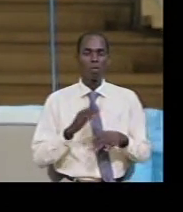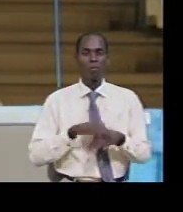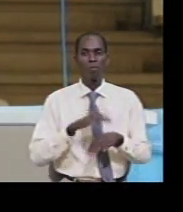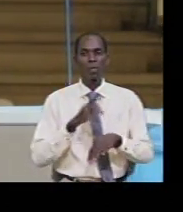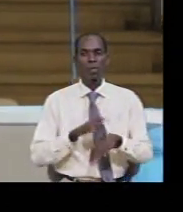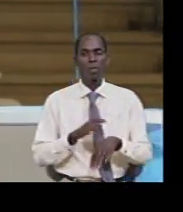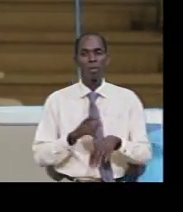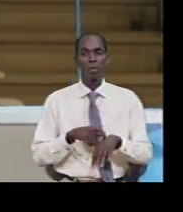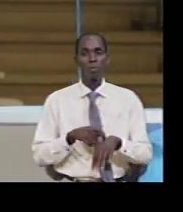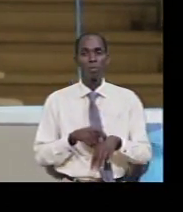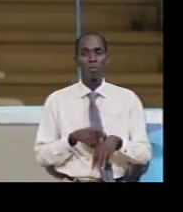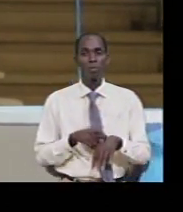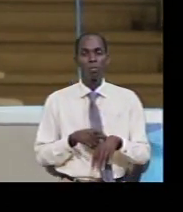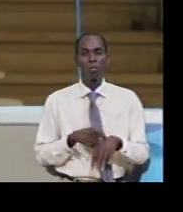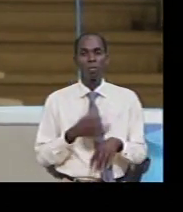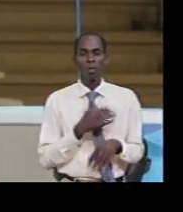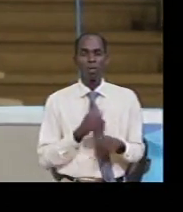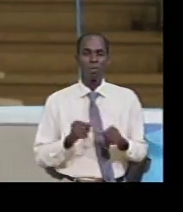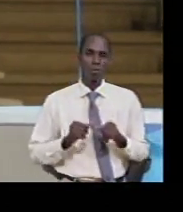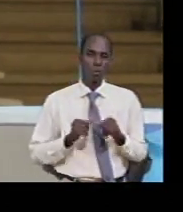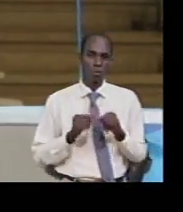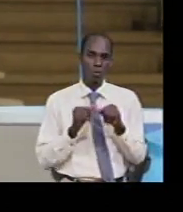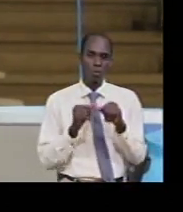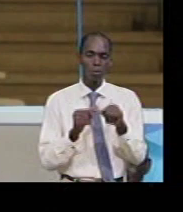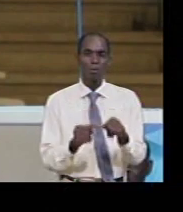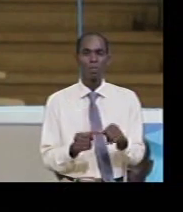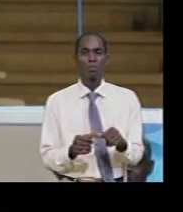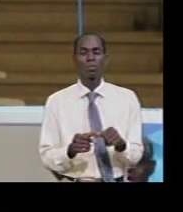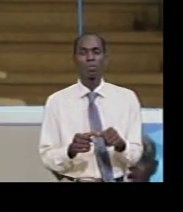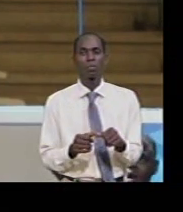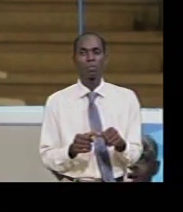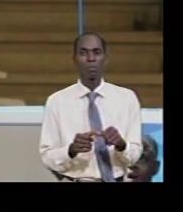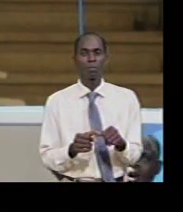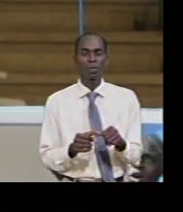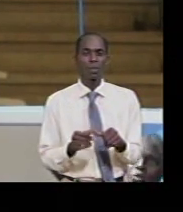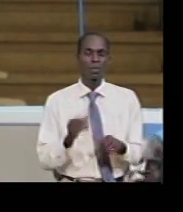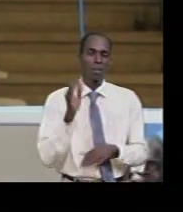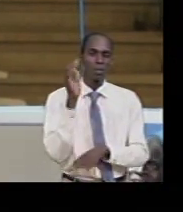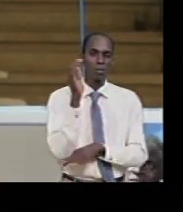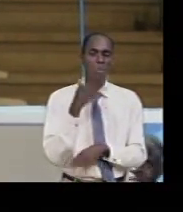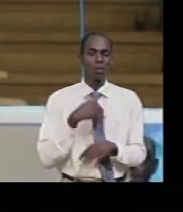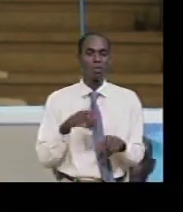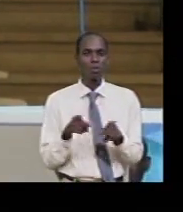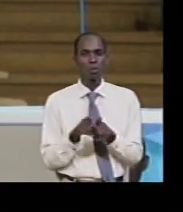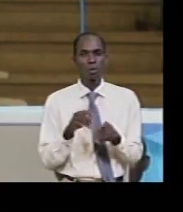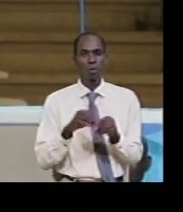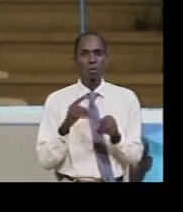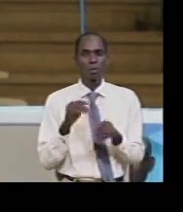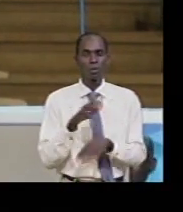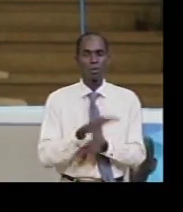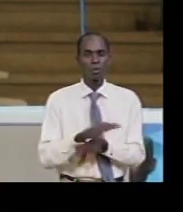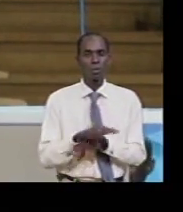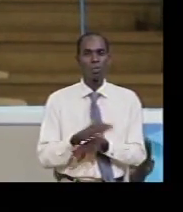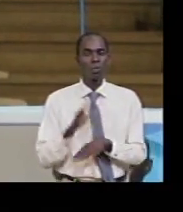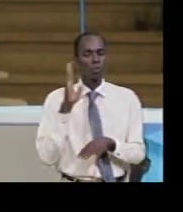we round up together with the crusade with all the adults as well. Then early morning on